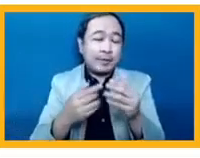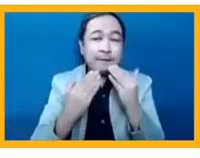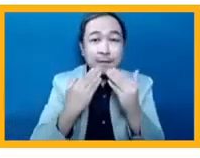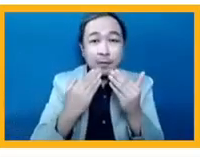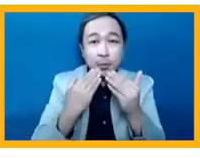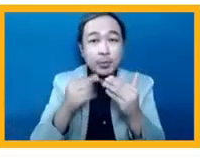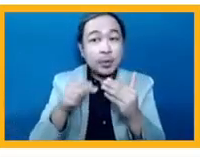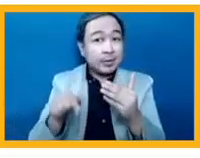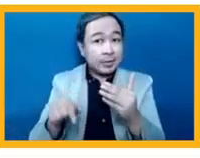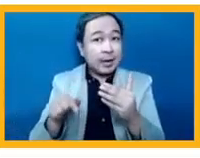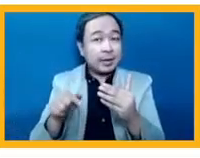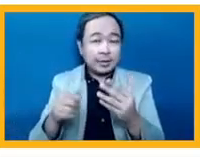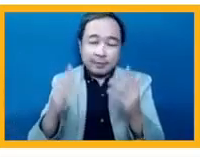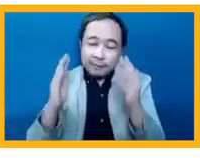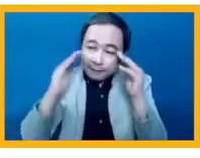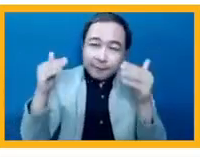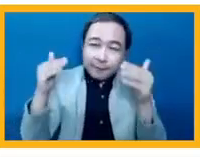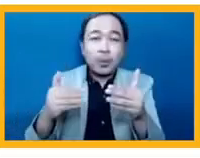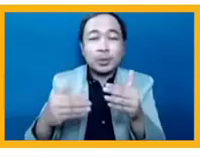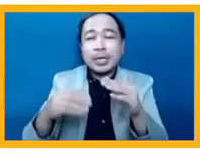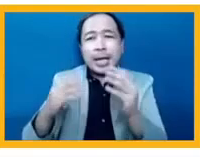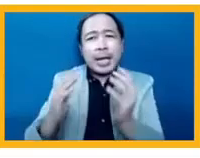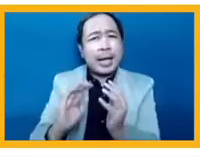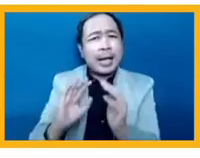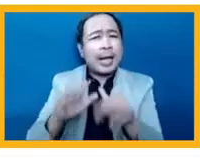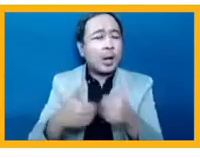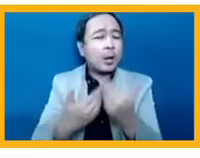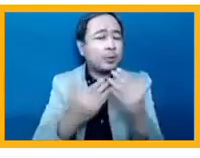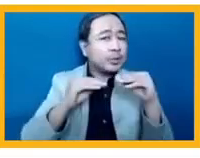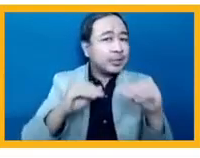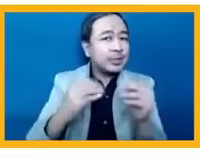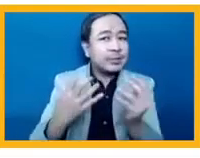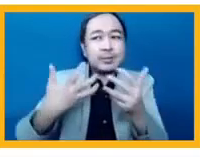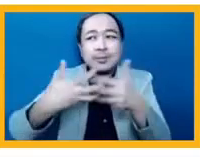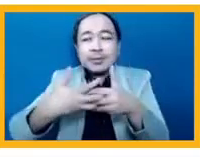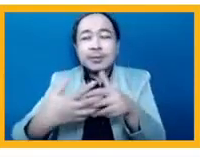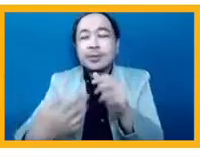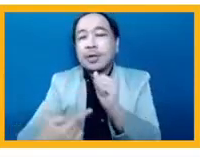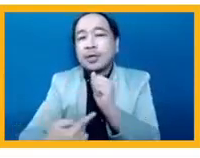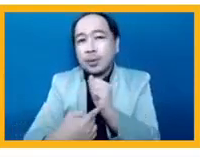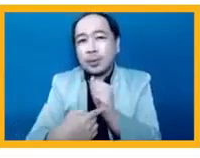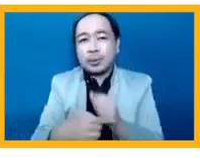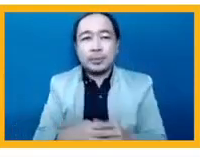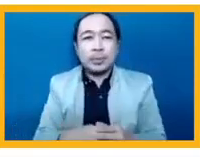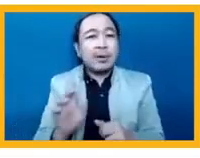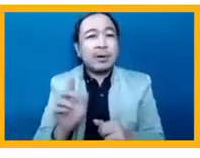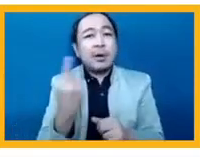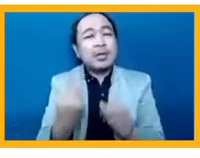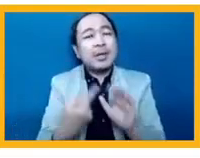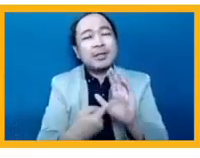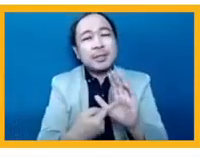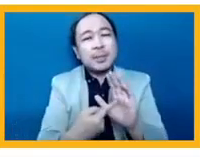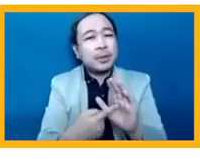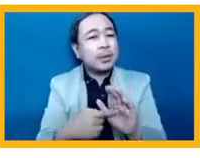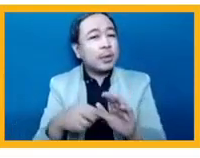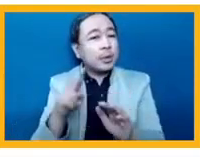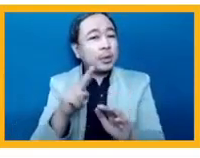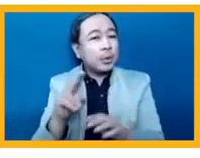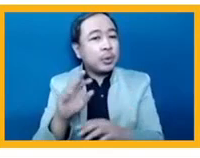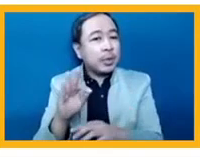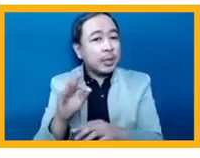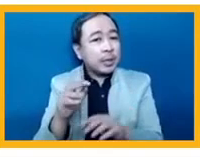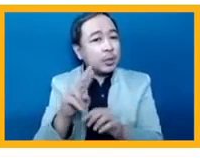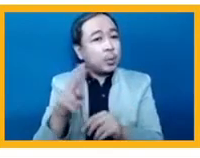for EdTech in the country. Other policy measures can also be impactful. For example, the US EdTech policy lays emphasis